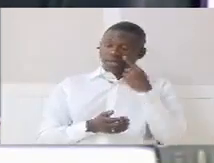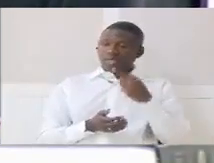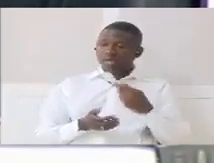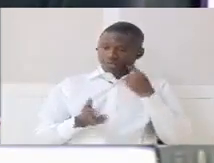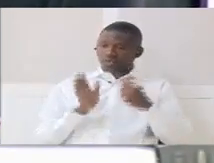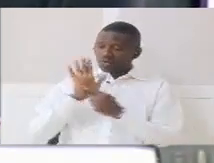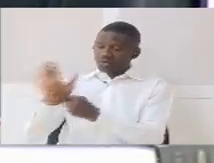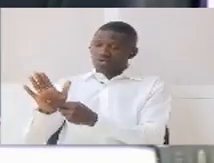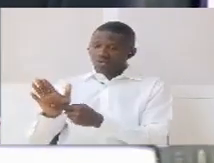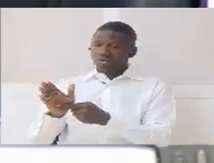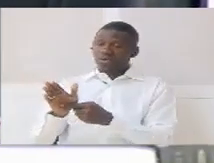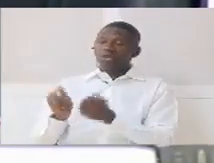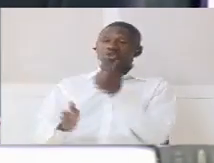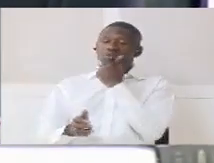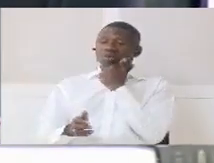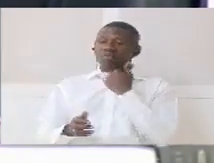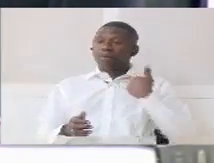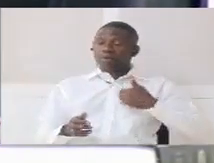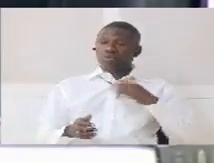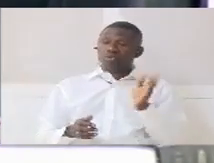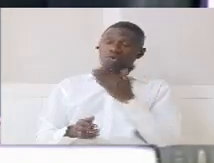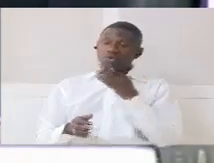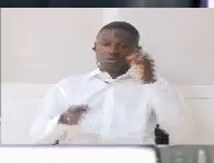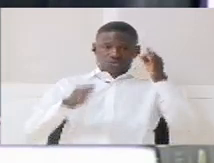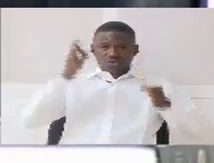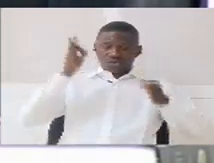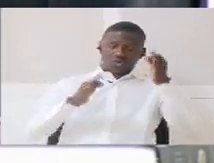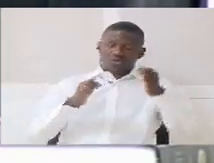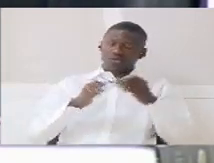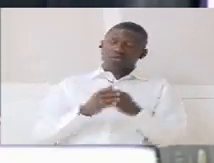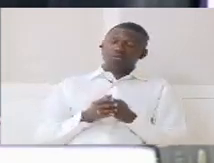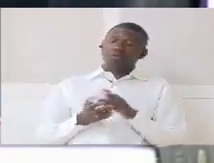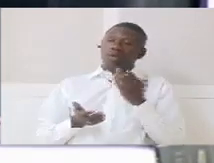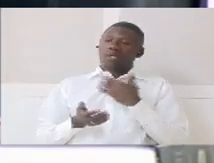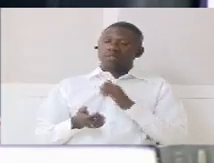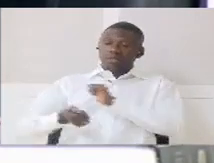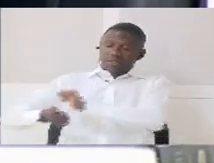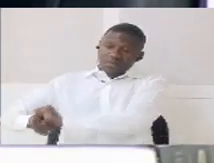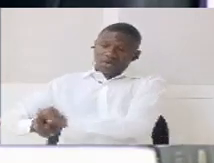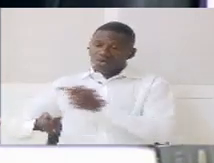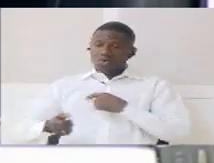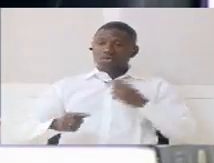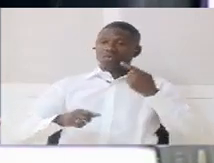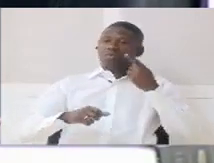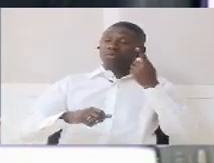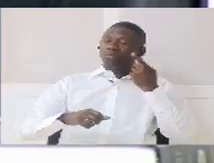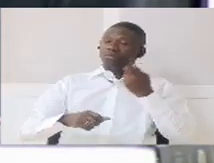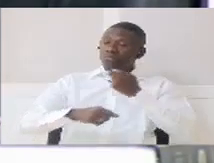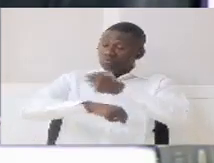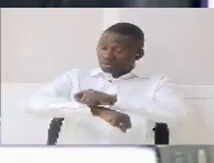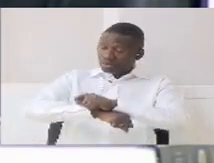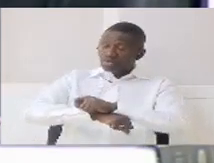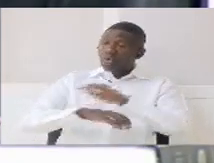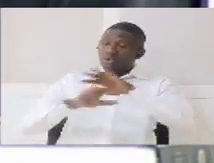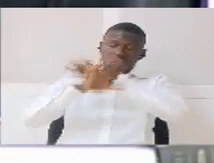then we place the list. Number of prisoners. Number of prisoners. Whether remand or convict. Whether remand or convicted. All the names of the escorting